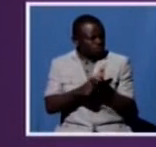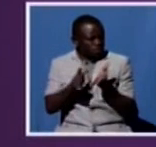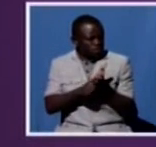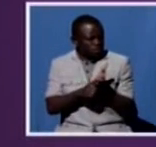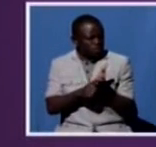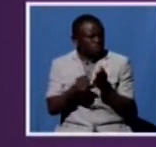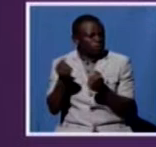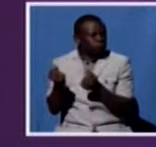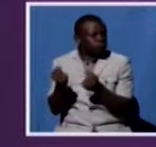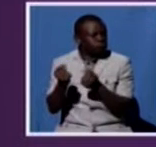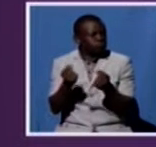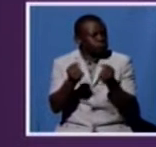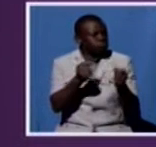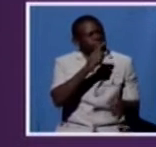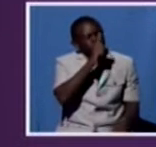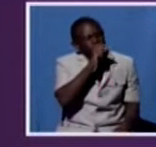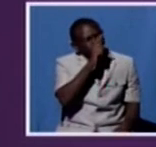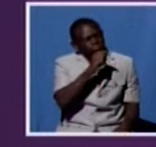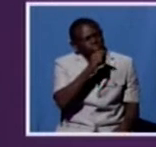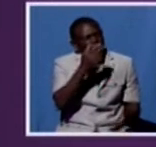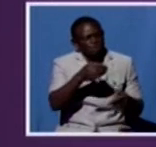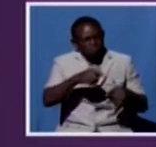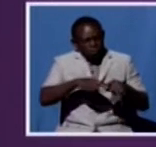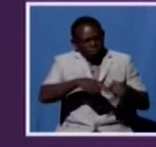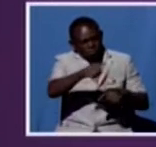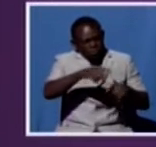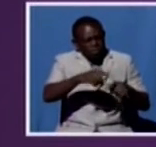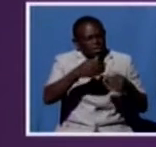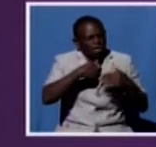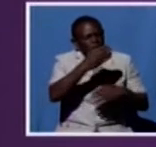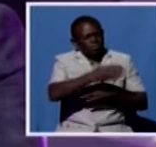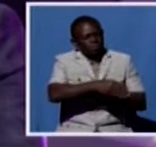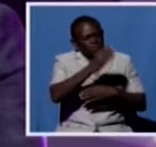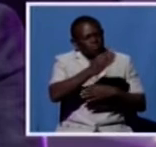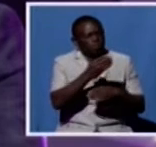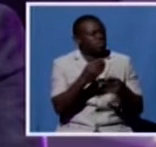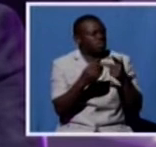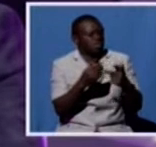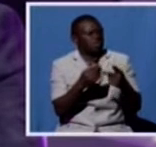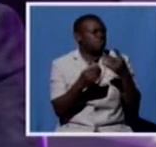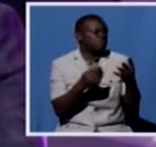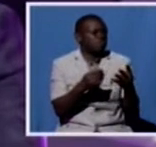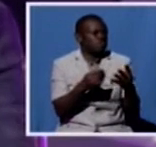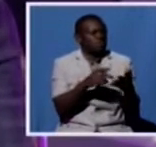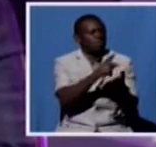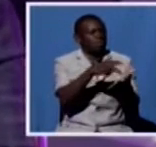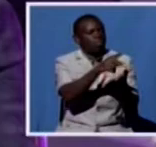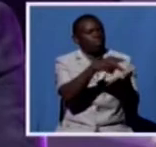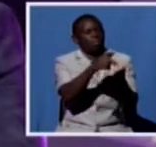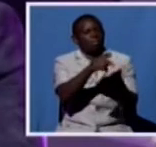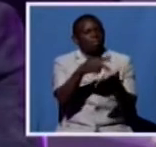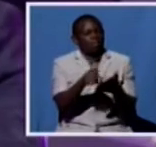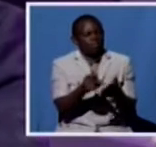or Chipata, they'll have to pay for 4 toll stations. Yes, what we'll be looking at, what we could be looking at